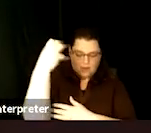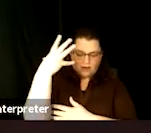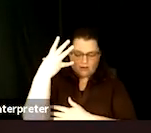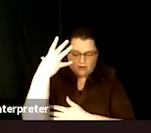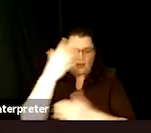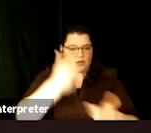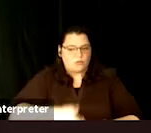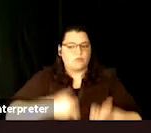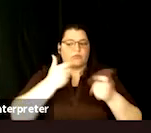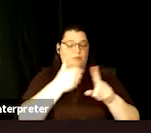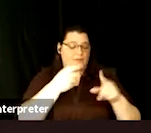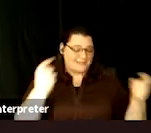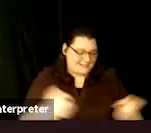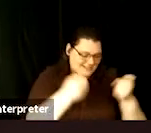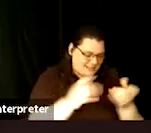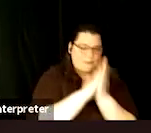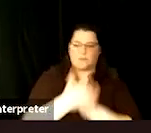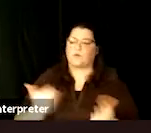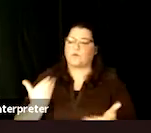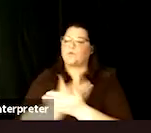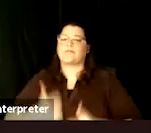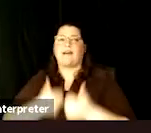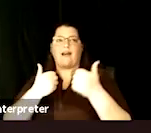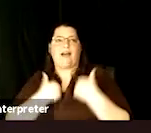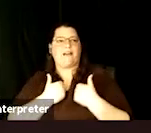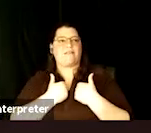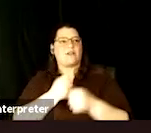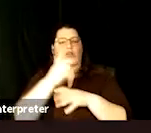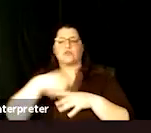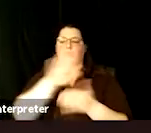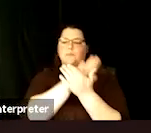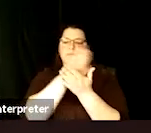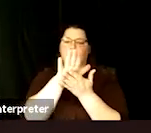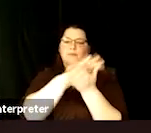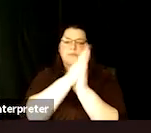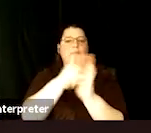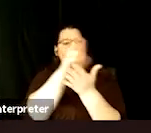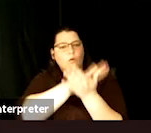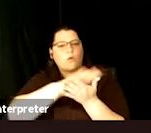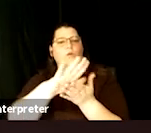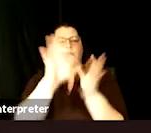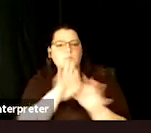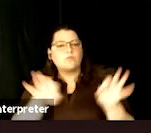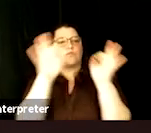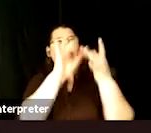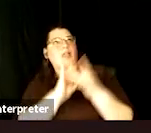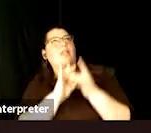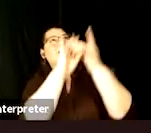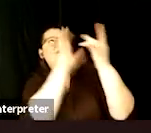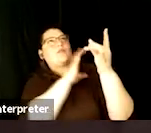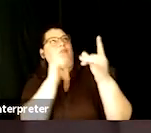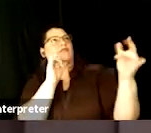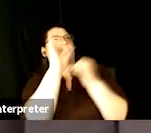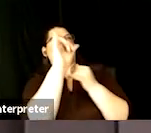life, make you holy and worthy to be united with Christ forever. And the blessing, mercy, and grace of God